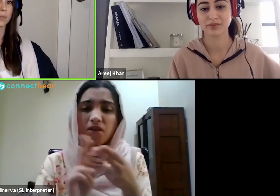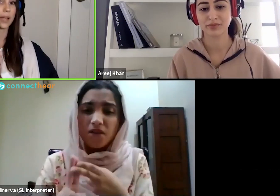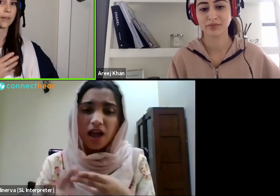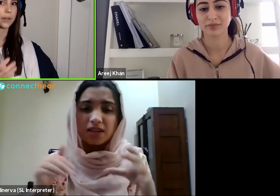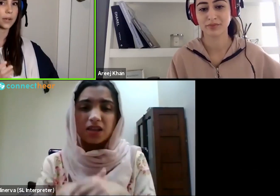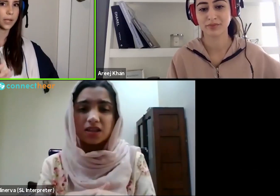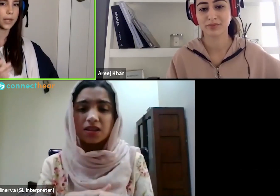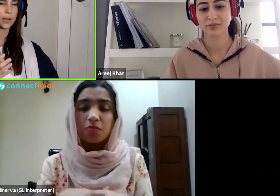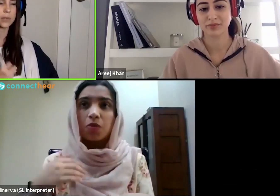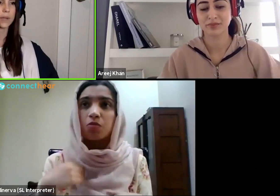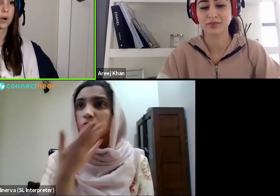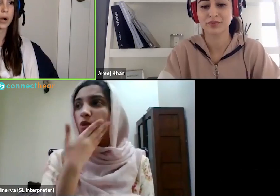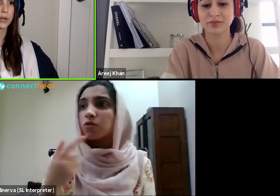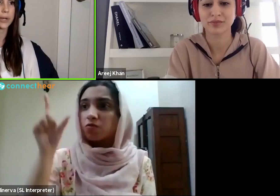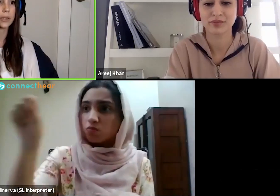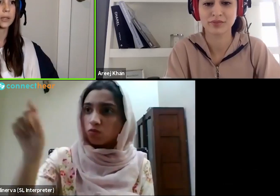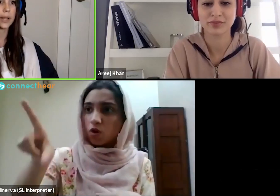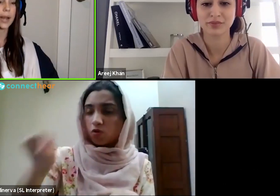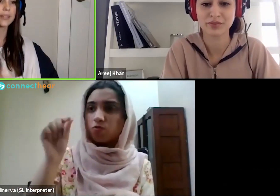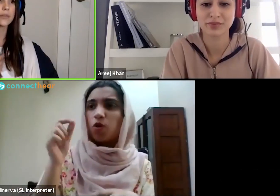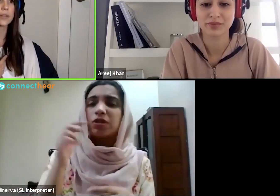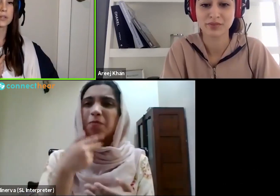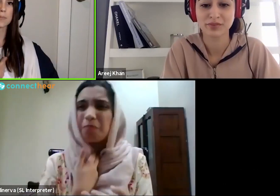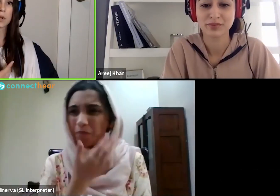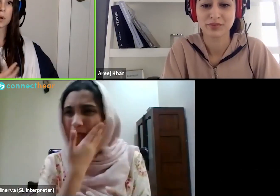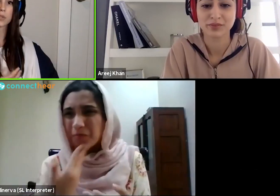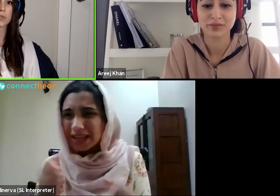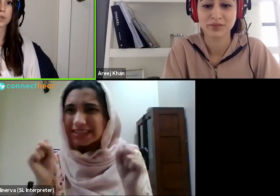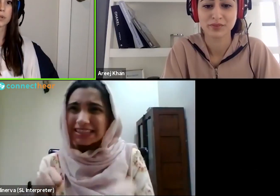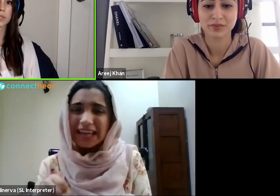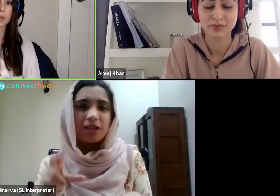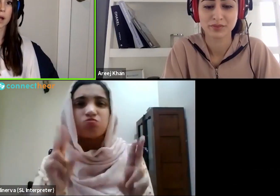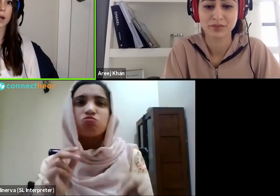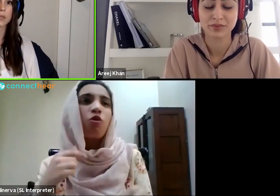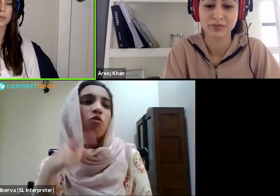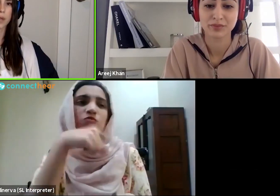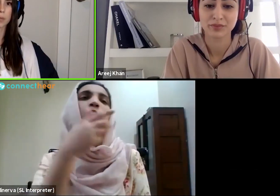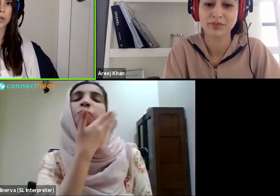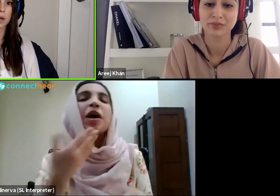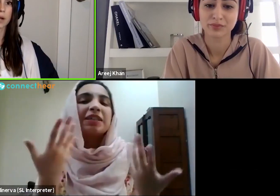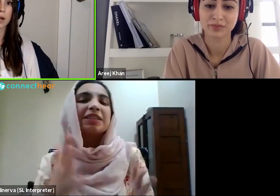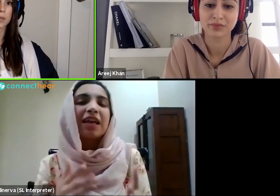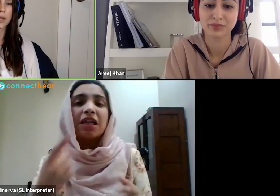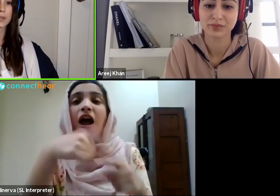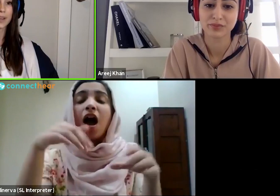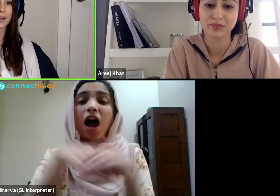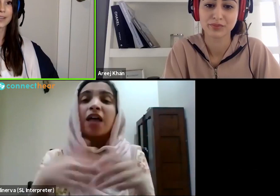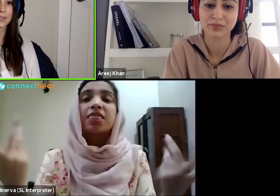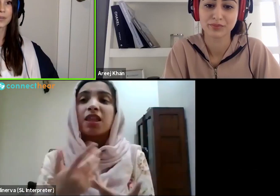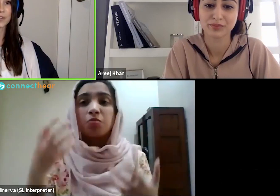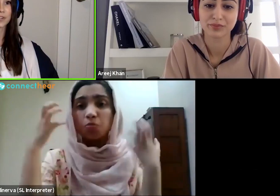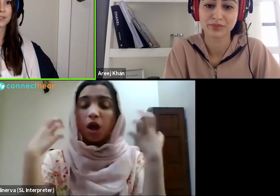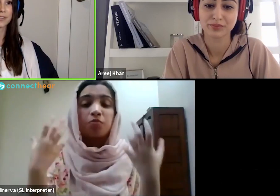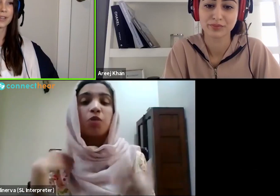person, but they haven't figured out yet that I'm deaf or hard hearing. And I still think the same thing holds to be true, is to be honest with them, and to be